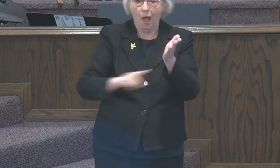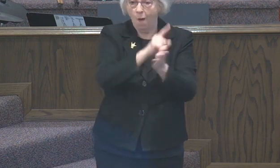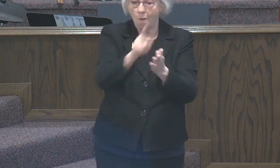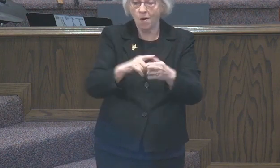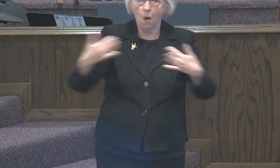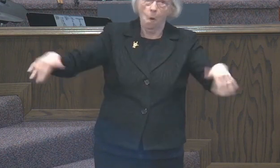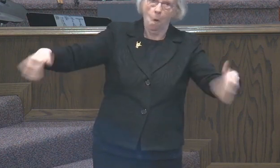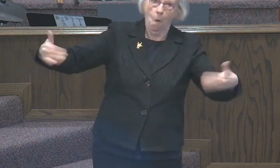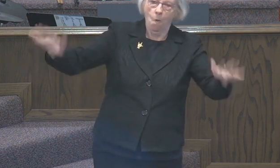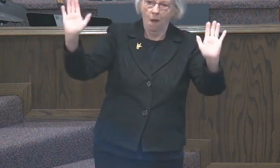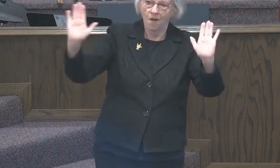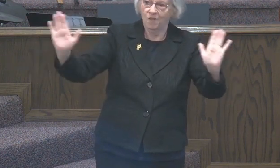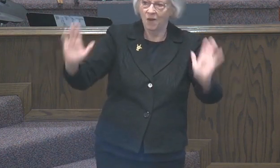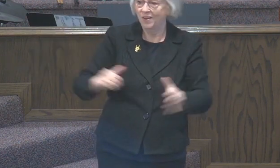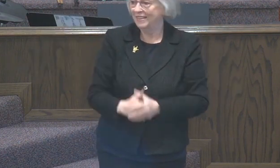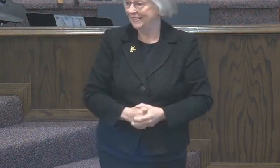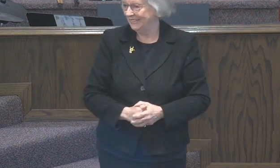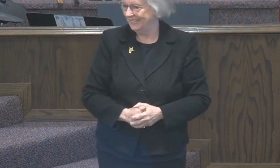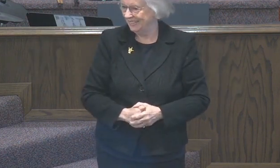And ready?